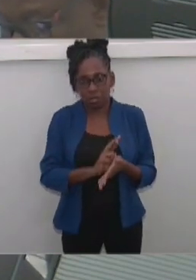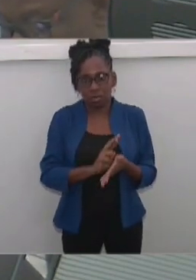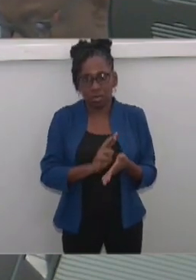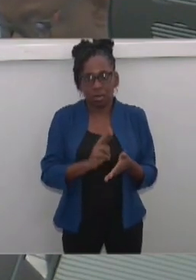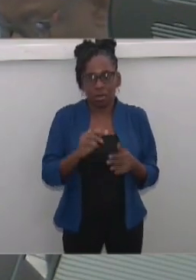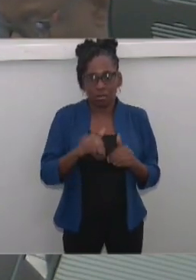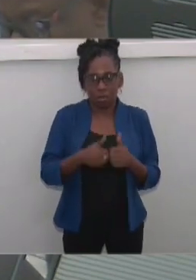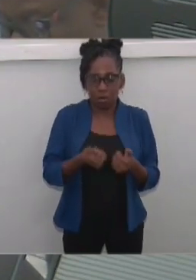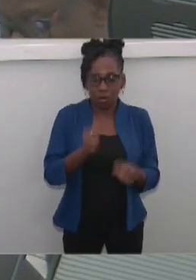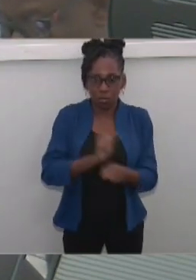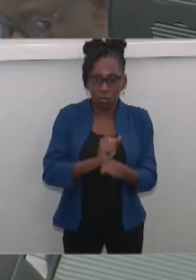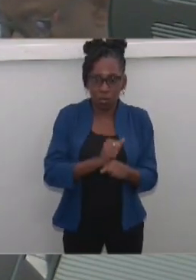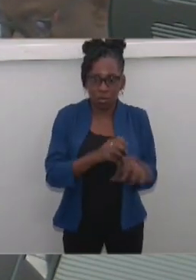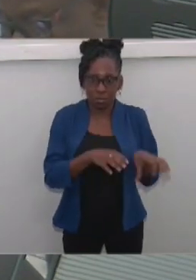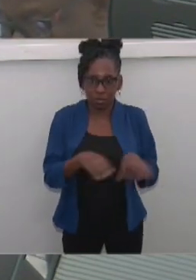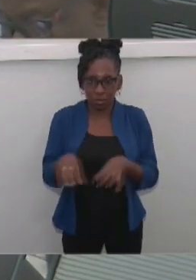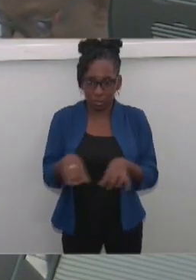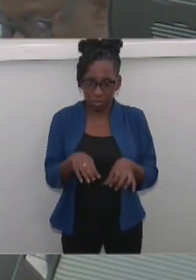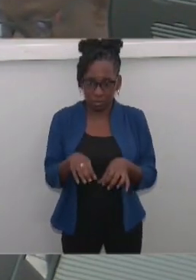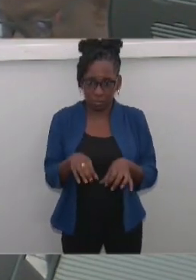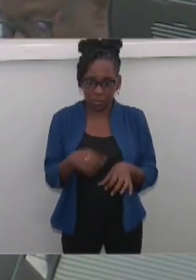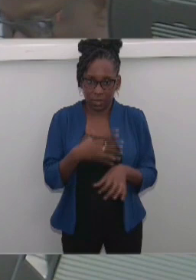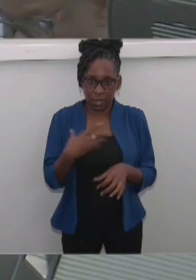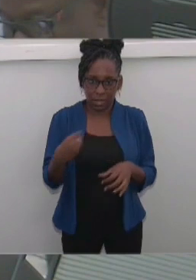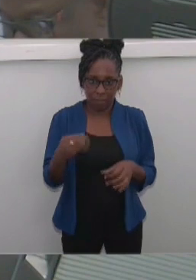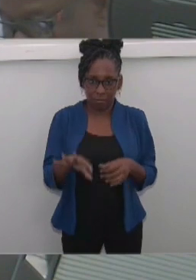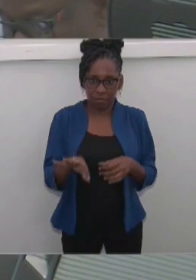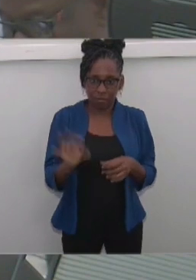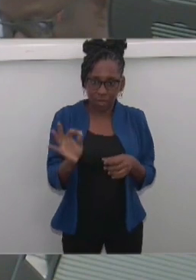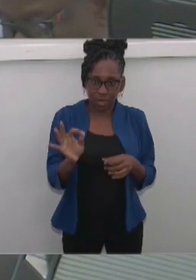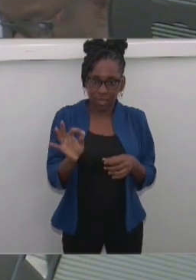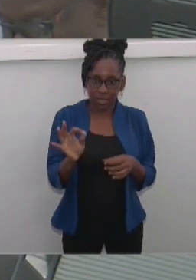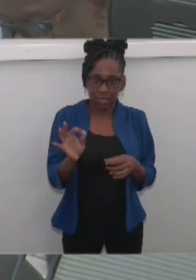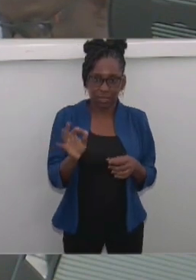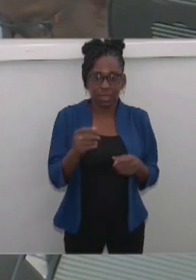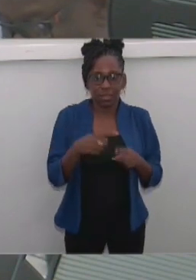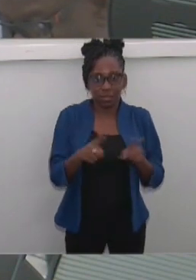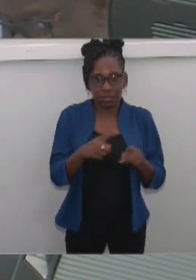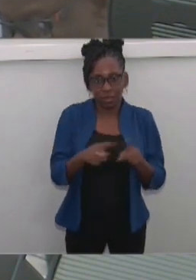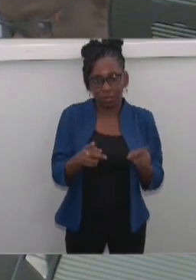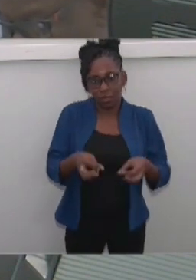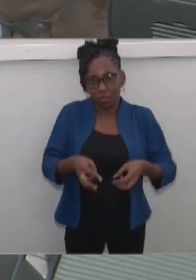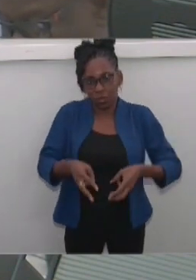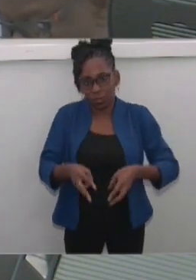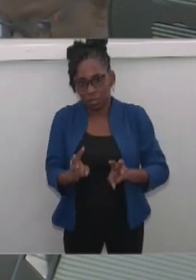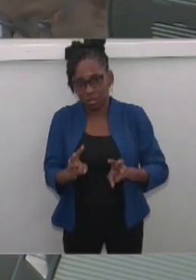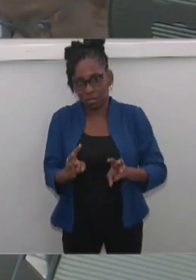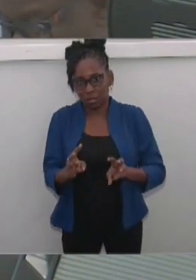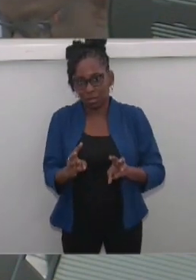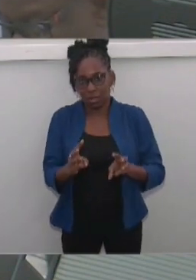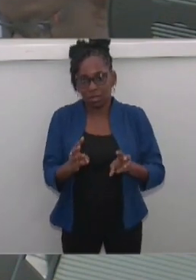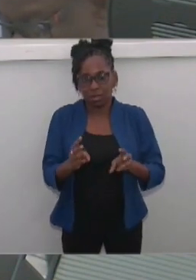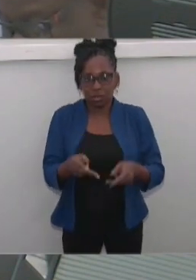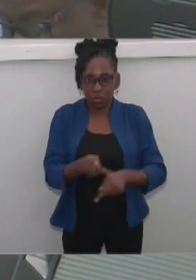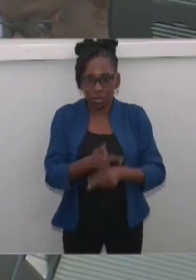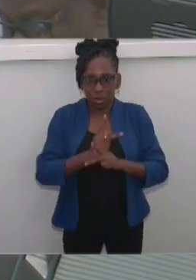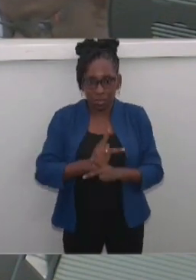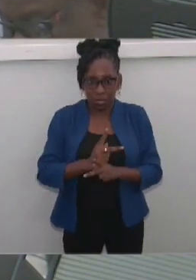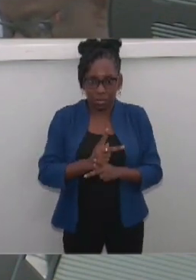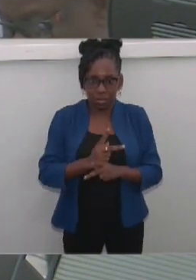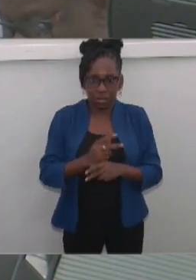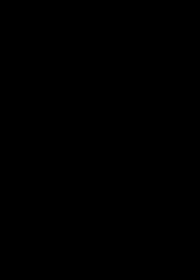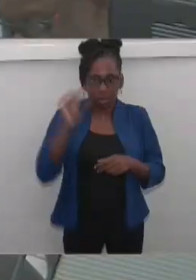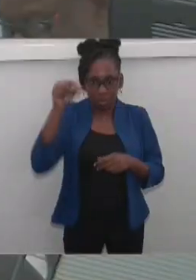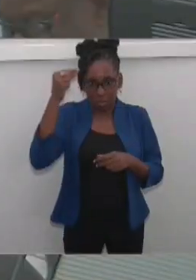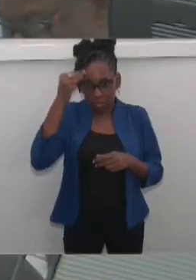missions and identify strategic locations for the establishment of new missions in keeping with government's